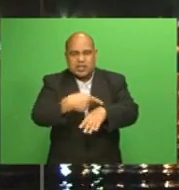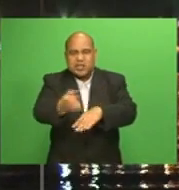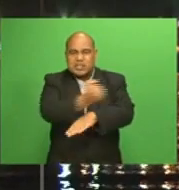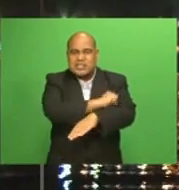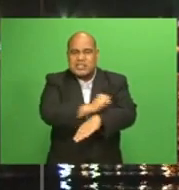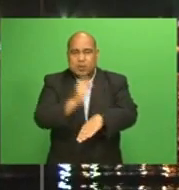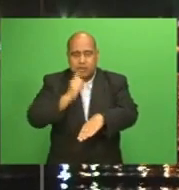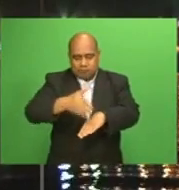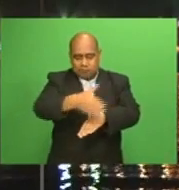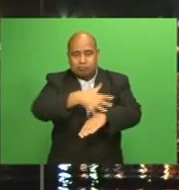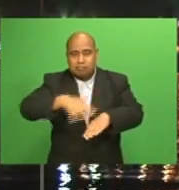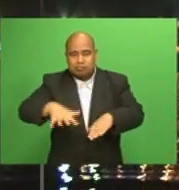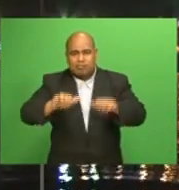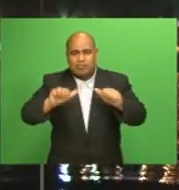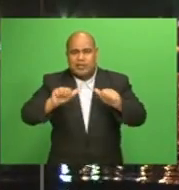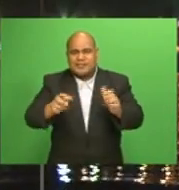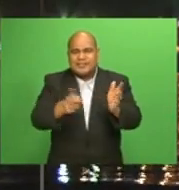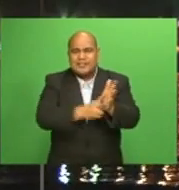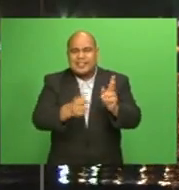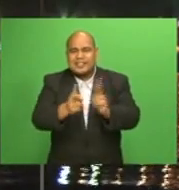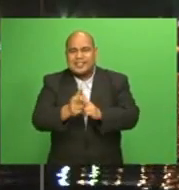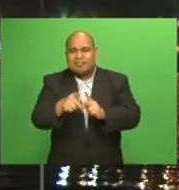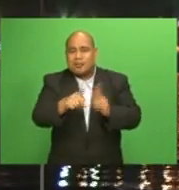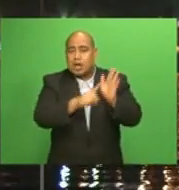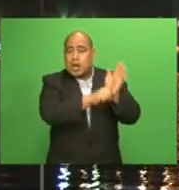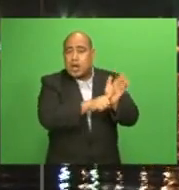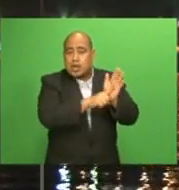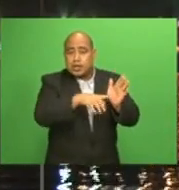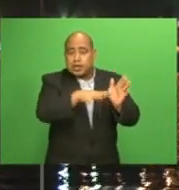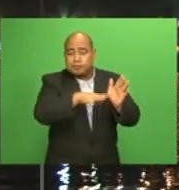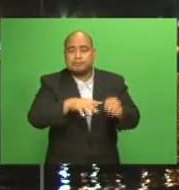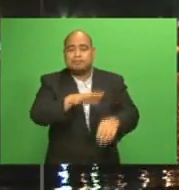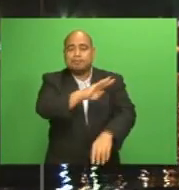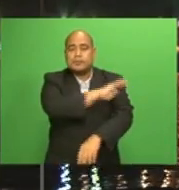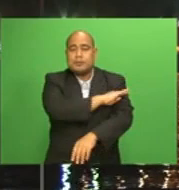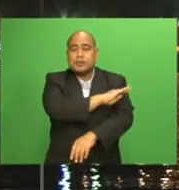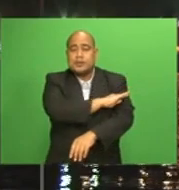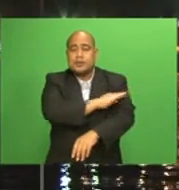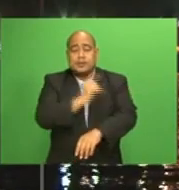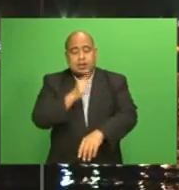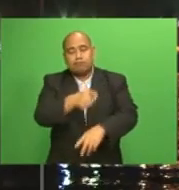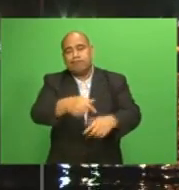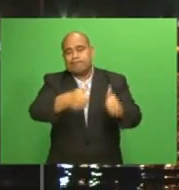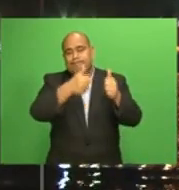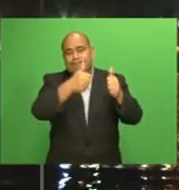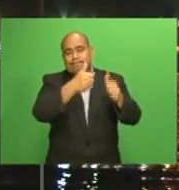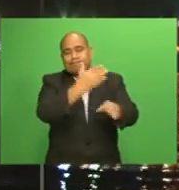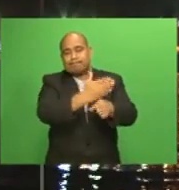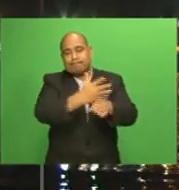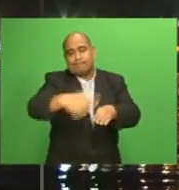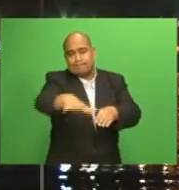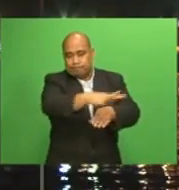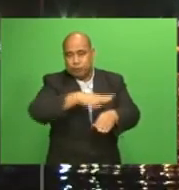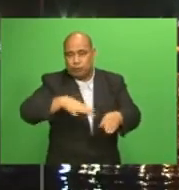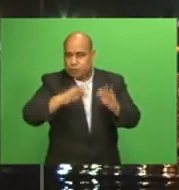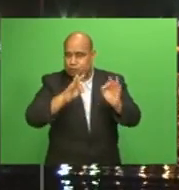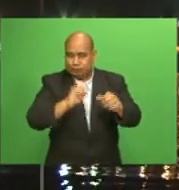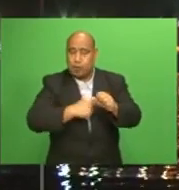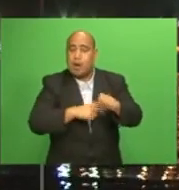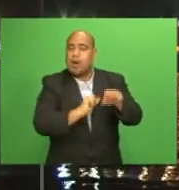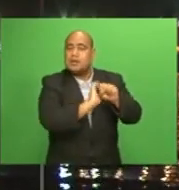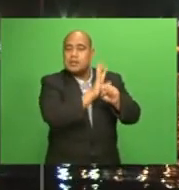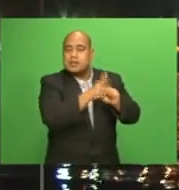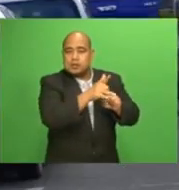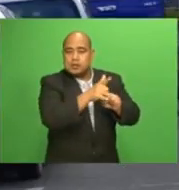says the support of the people of Lautoka assisted in the nationwide attempts to stomp out the coronavirus. Felipe Naikaso has